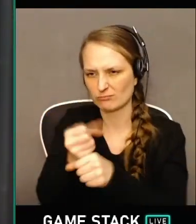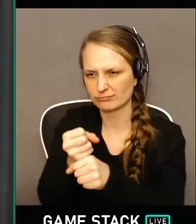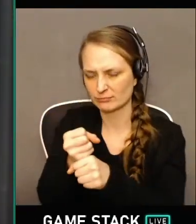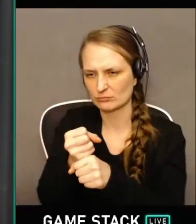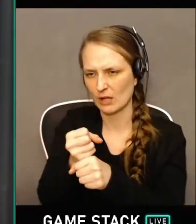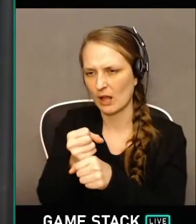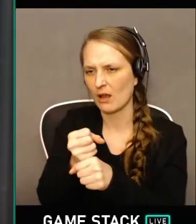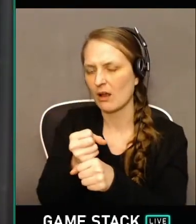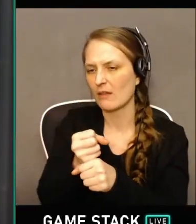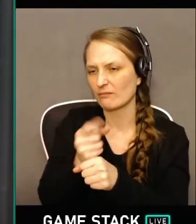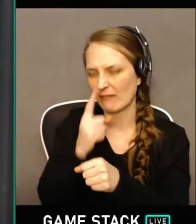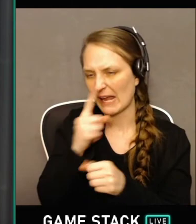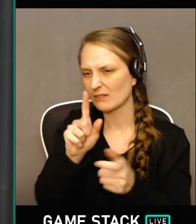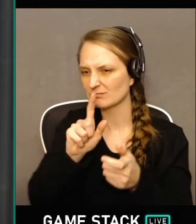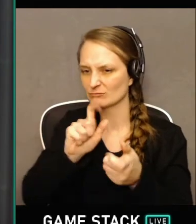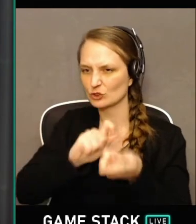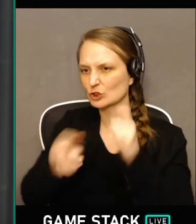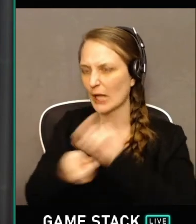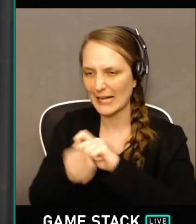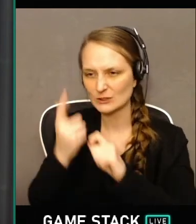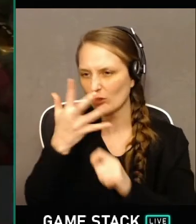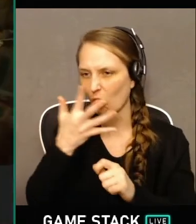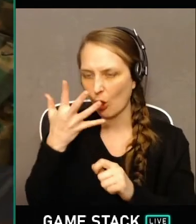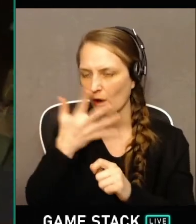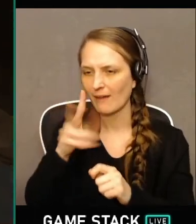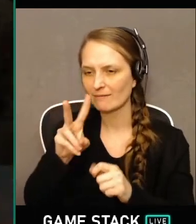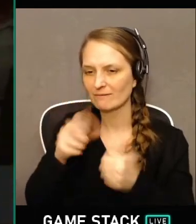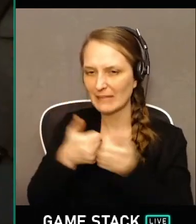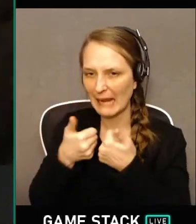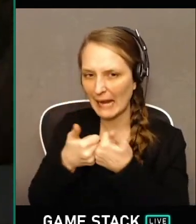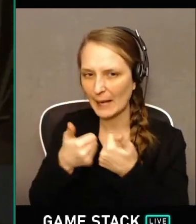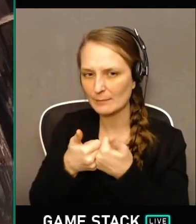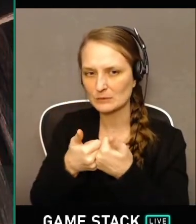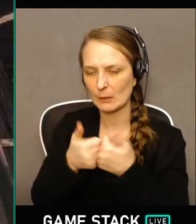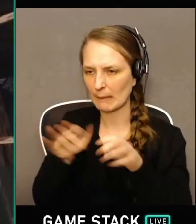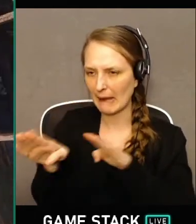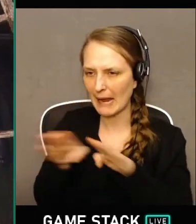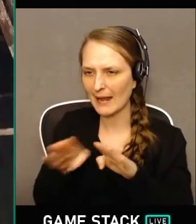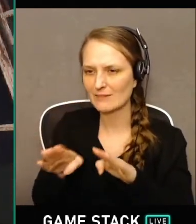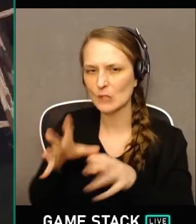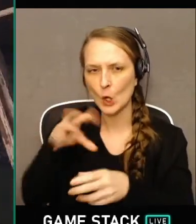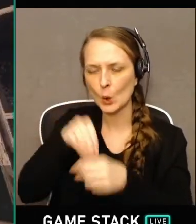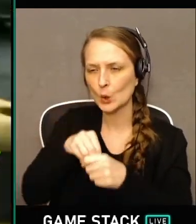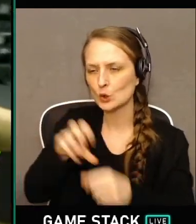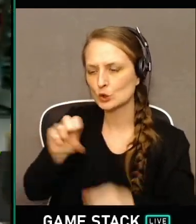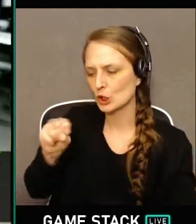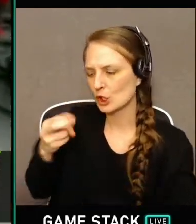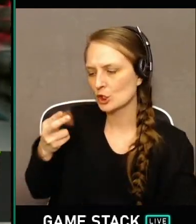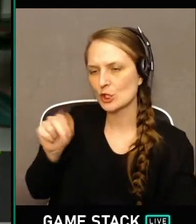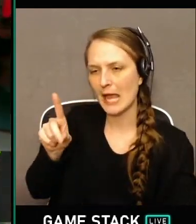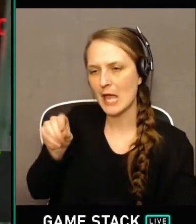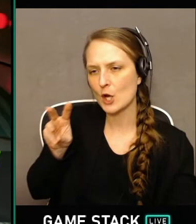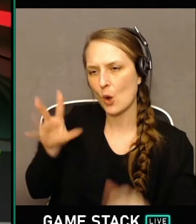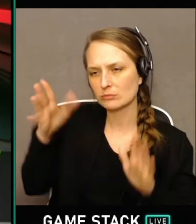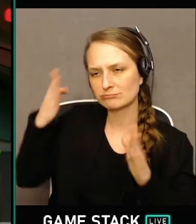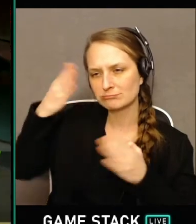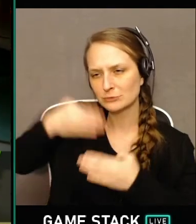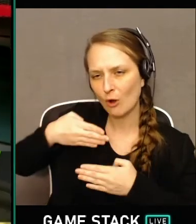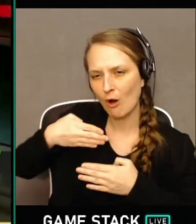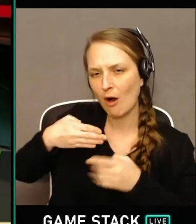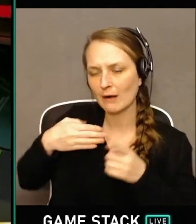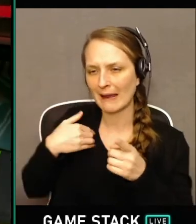video games, mirroring how light actually behaves, improved shadows, accurate global illumination, and physically correct